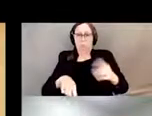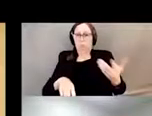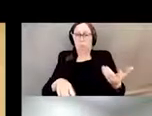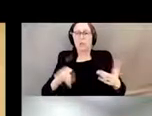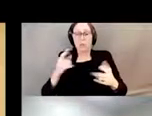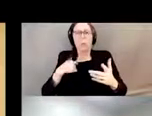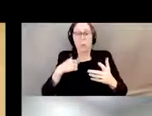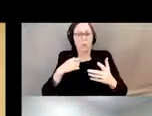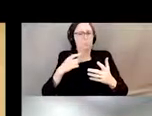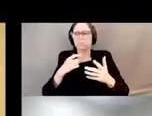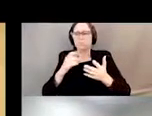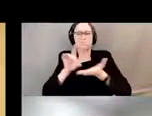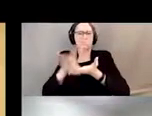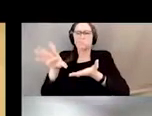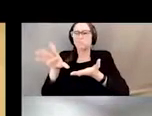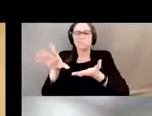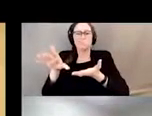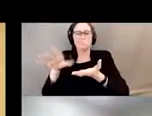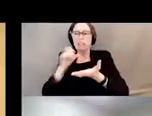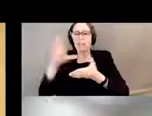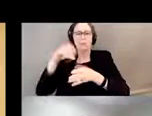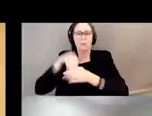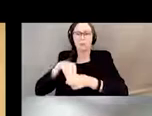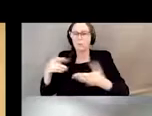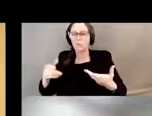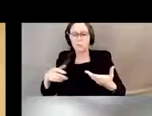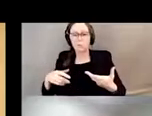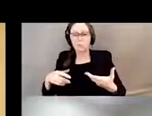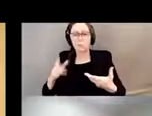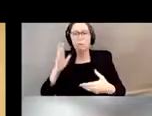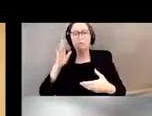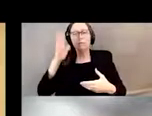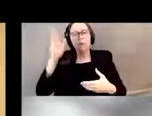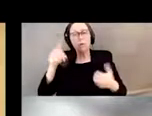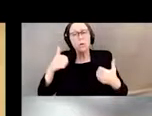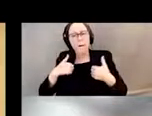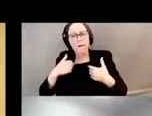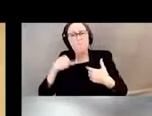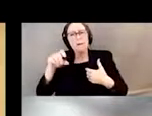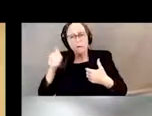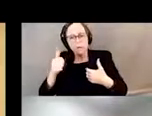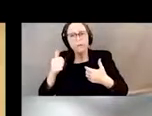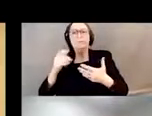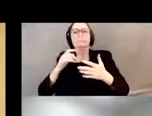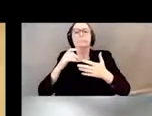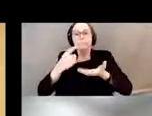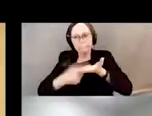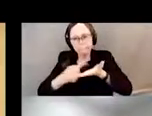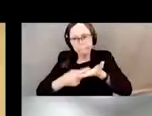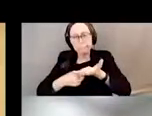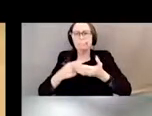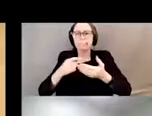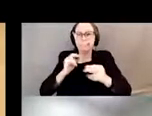cut out. Okay, eventually you have another round of talks that take